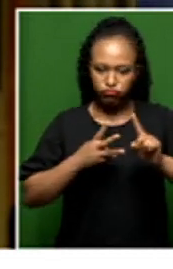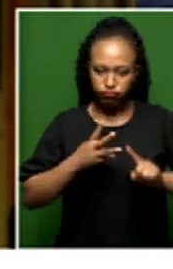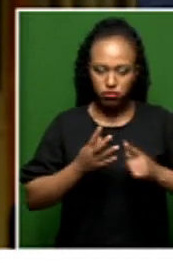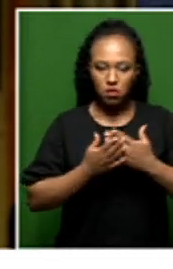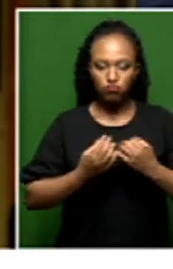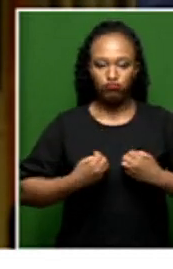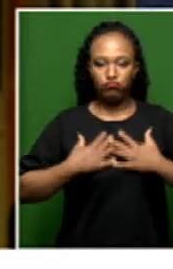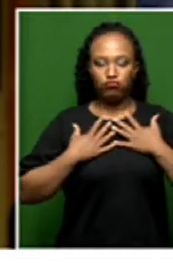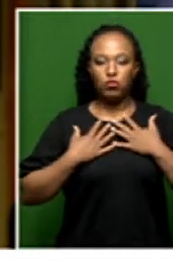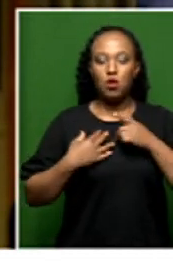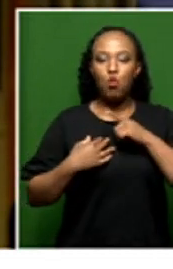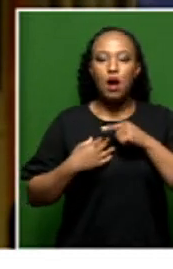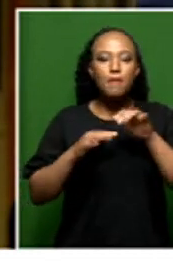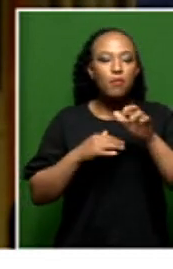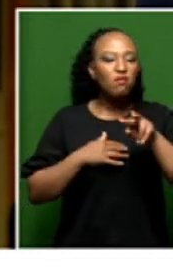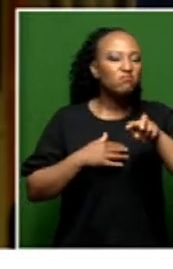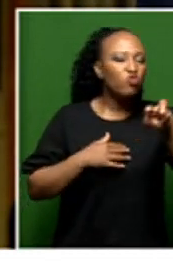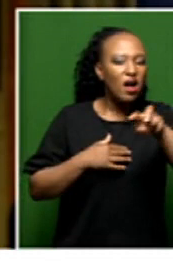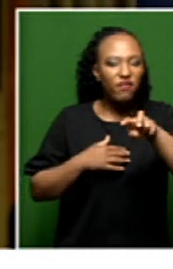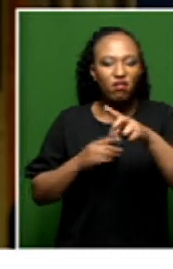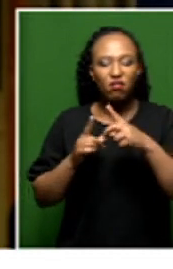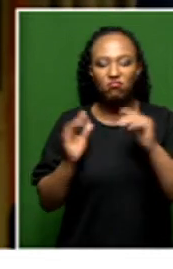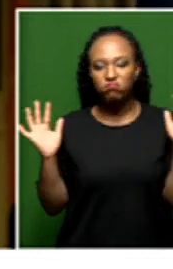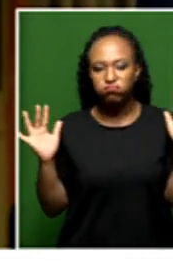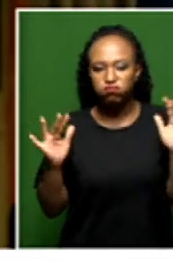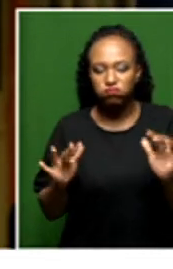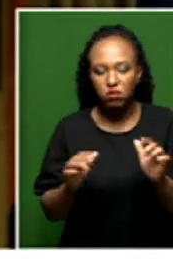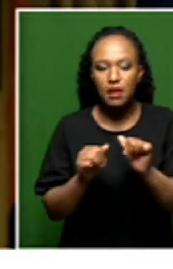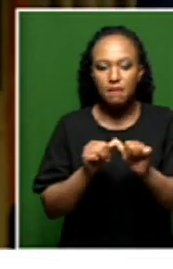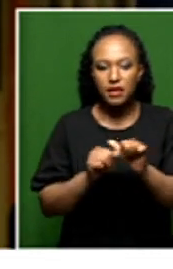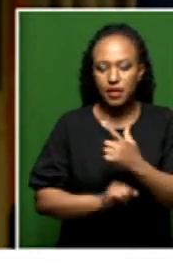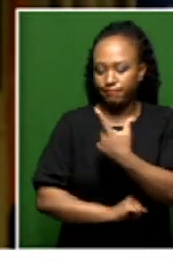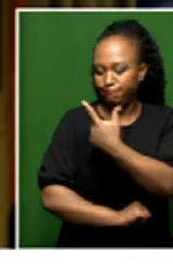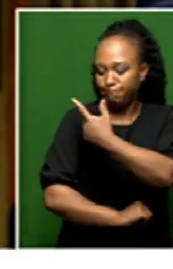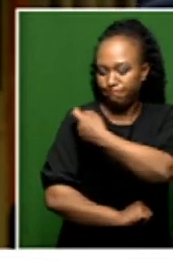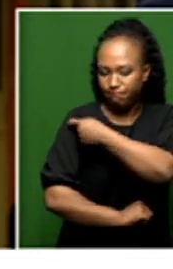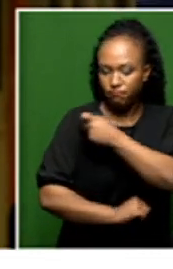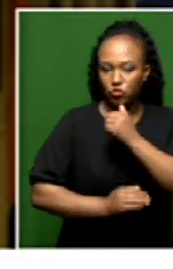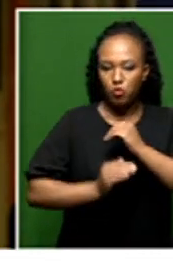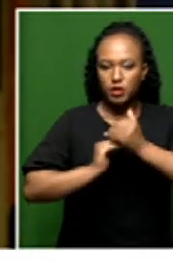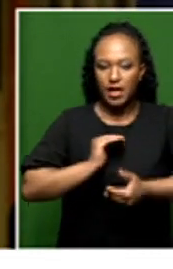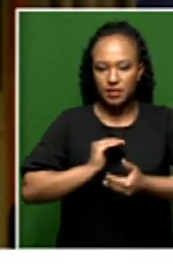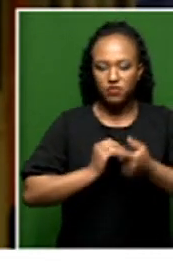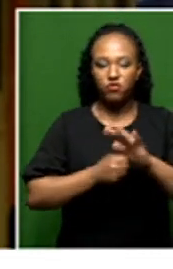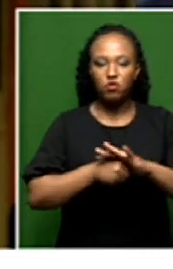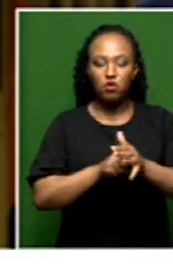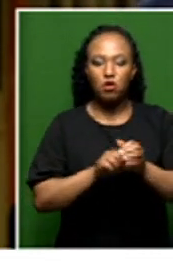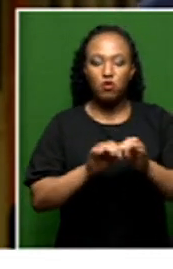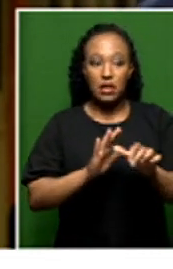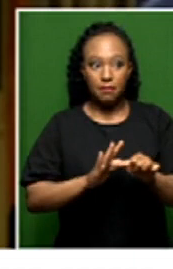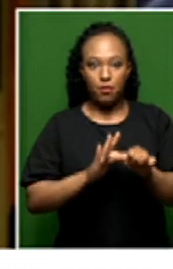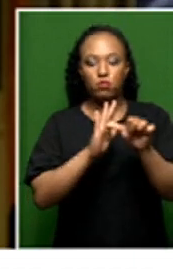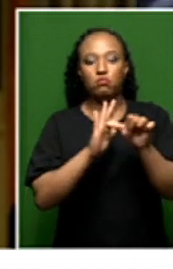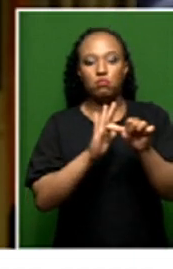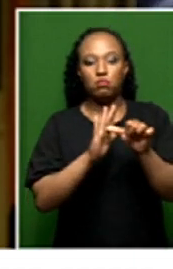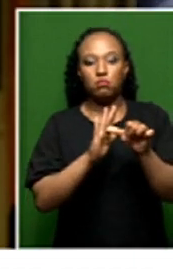increased holiday season travel and gathering, boosting people's overall protection against COVID-19 disease and death was important